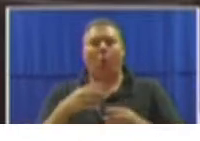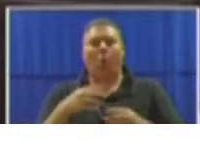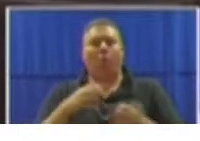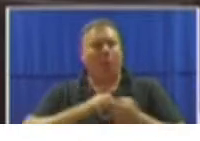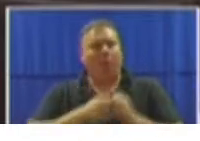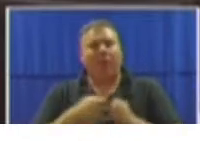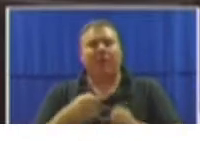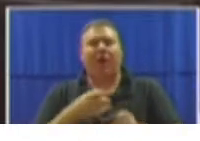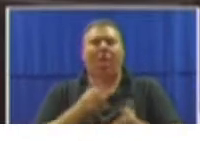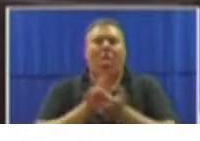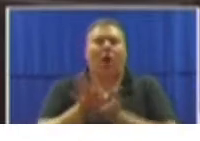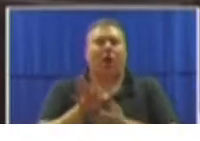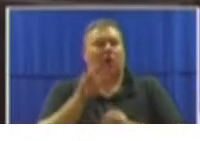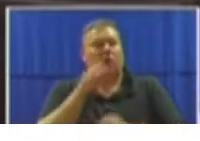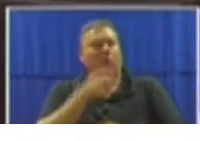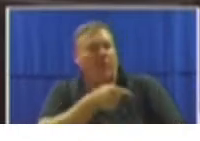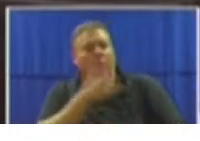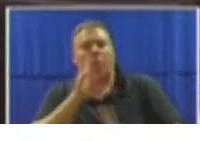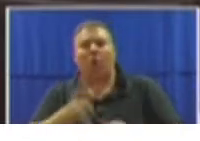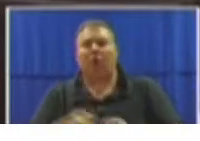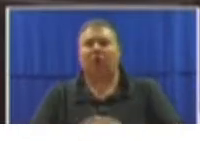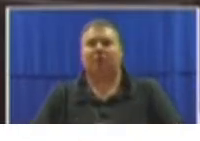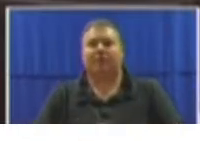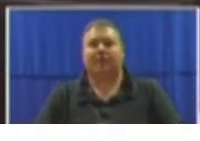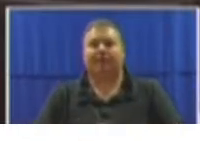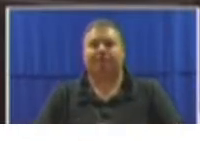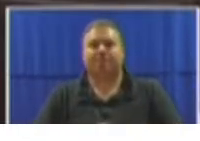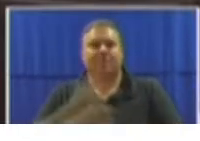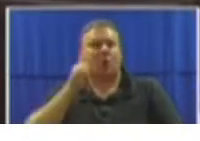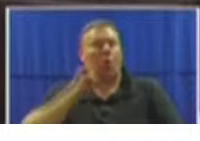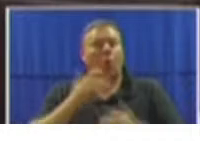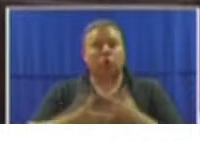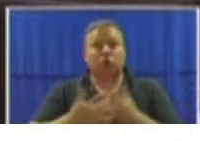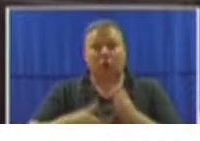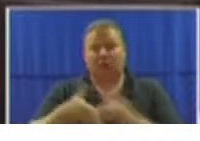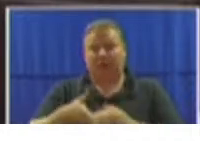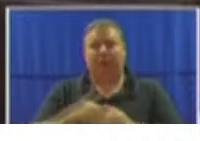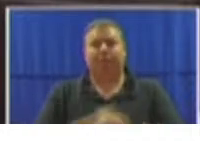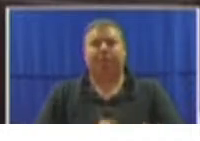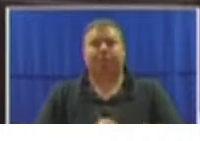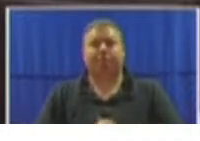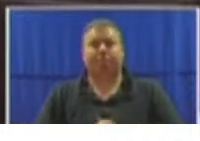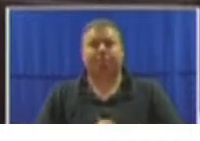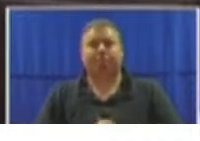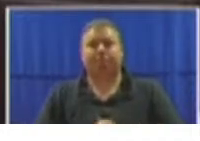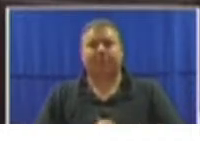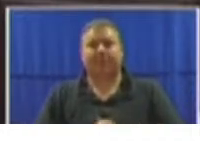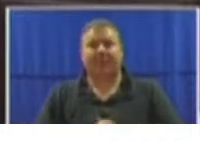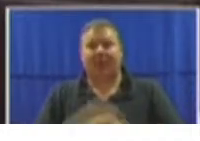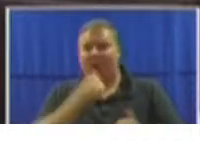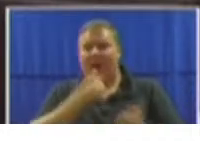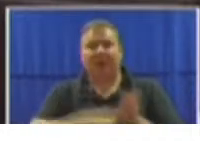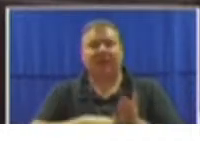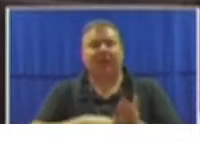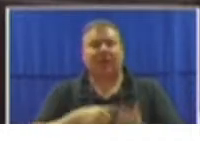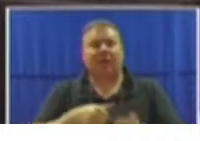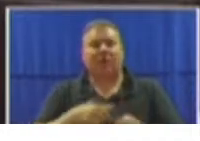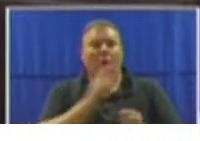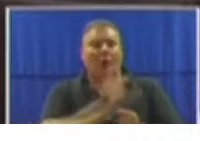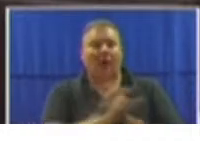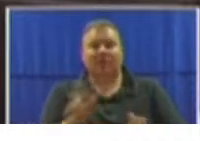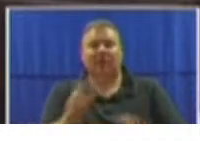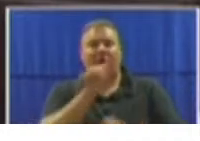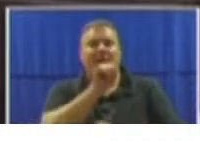them. Now, one of the oldest jokes around is that the letters A and C stand